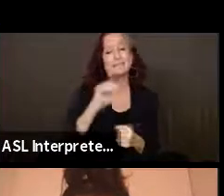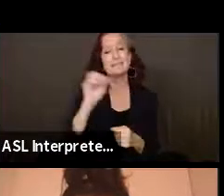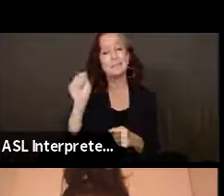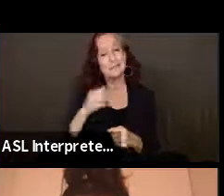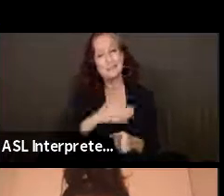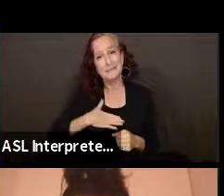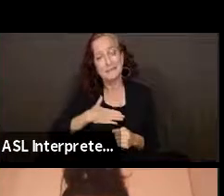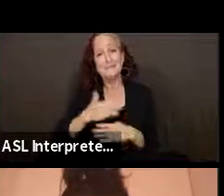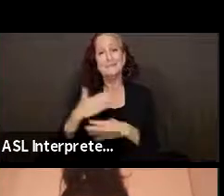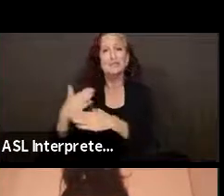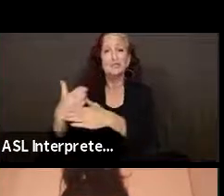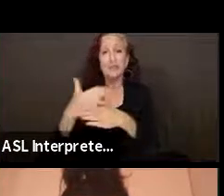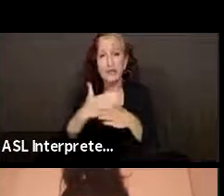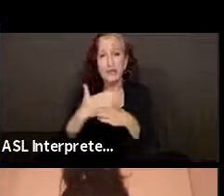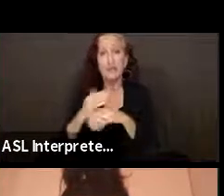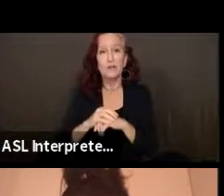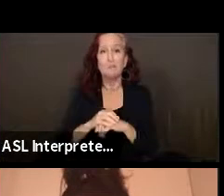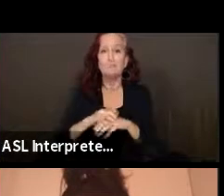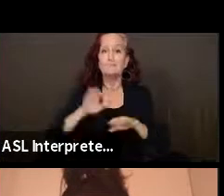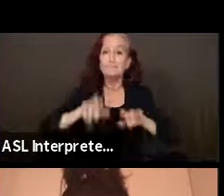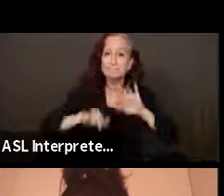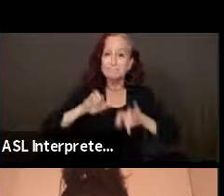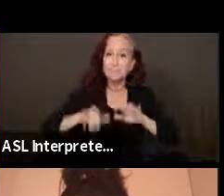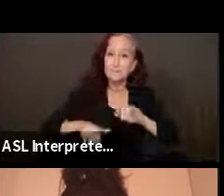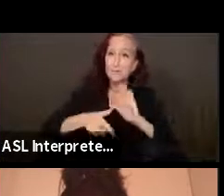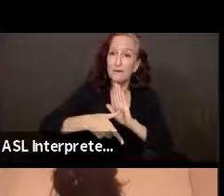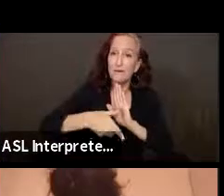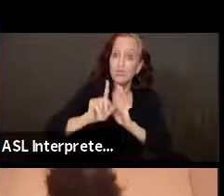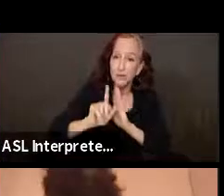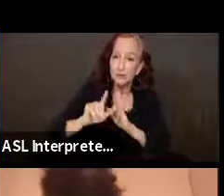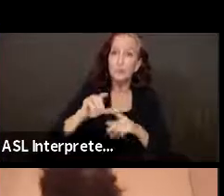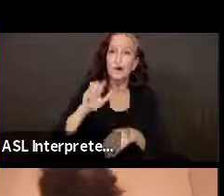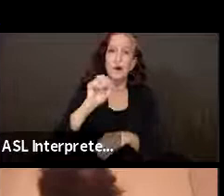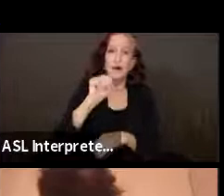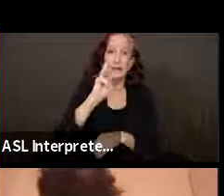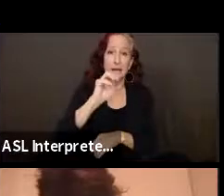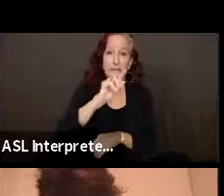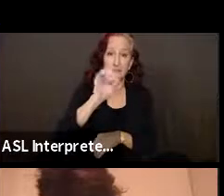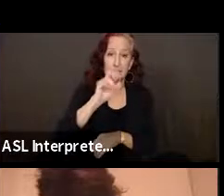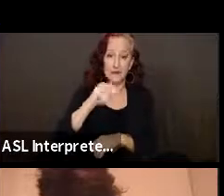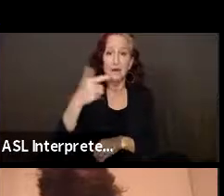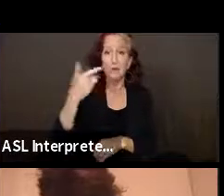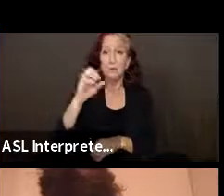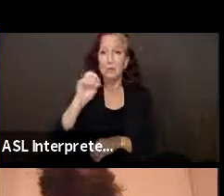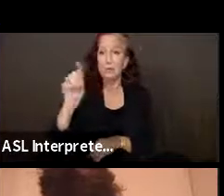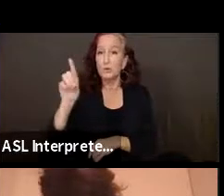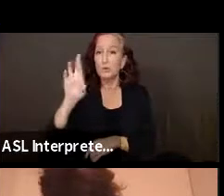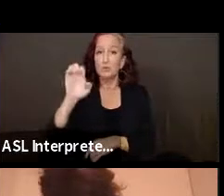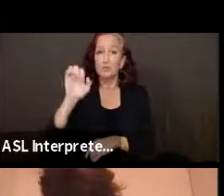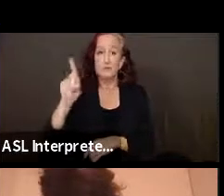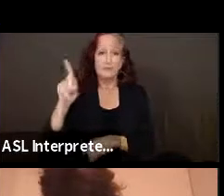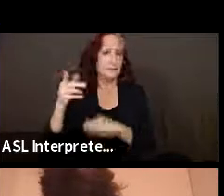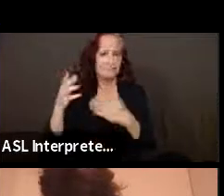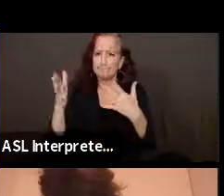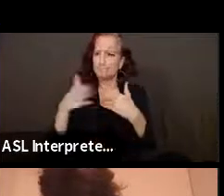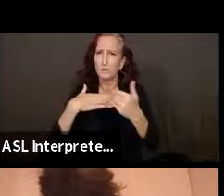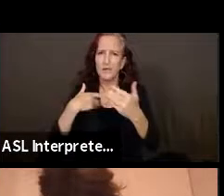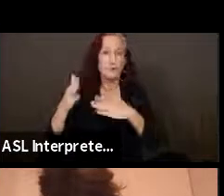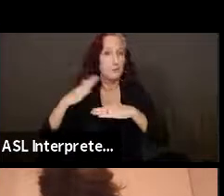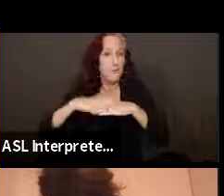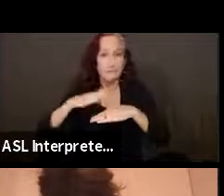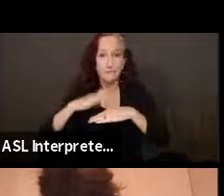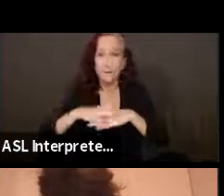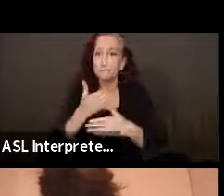it. Please review it on Amazon, on Goodreads, on whatever platform,